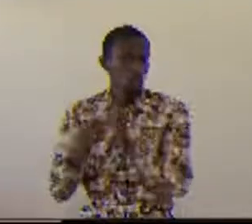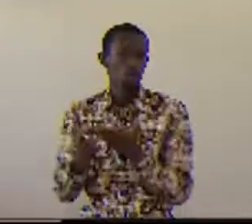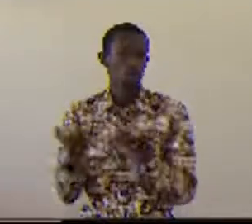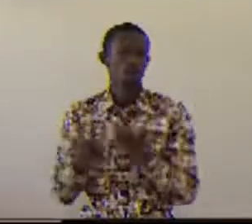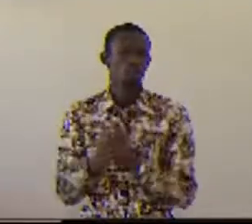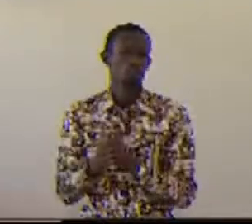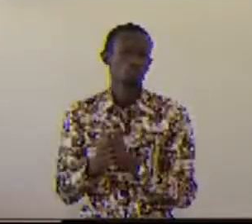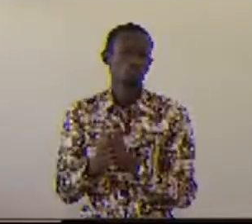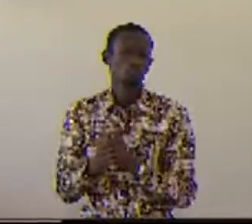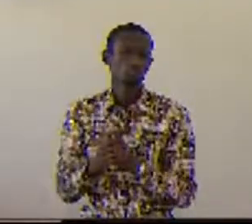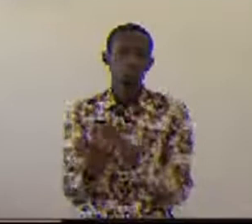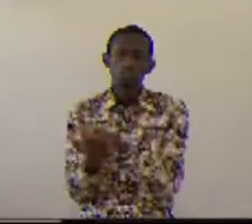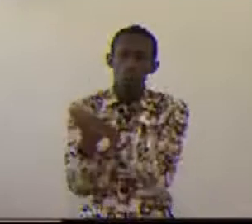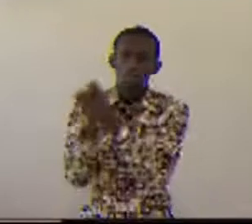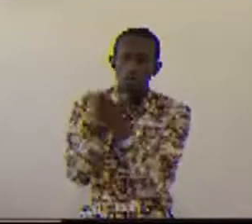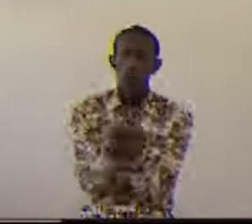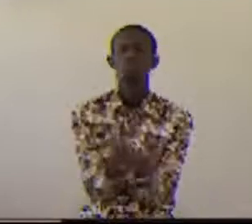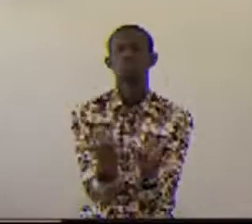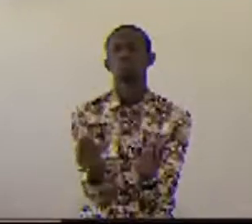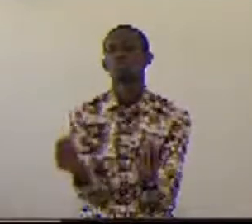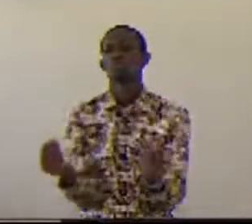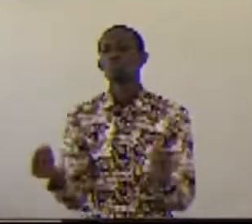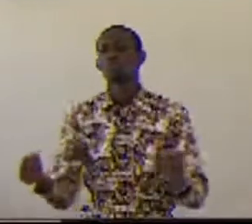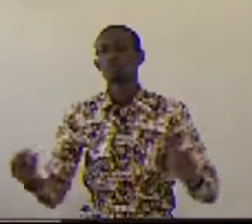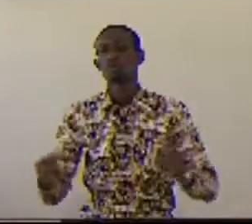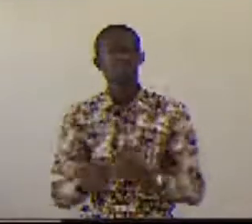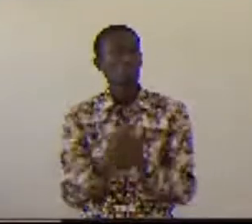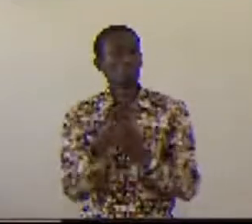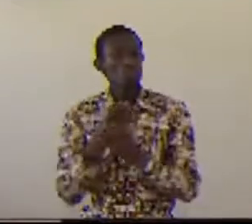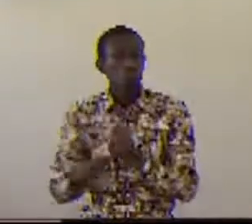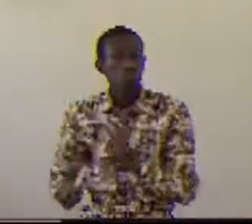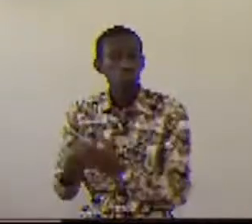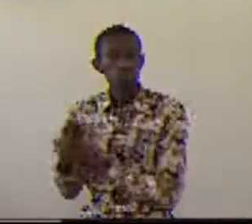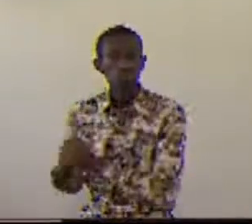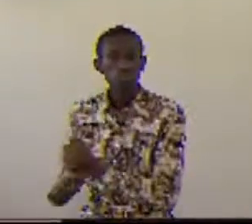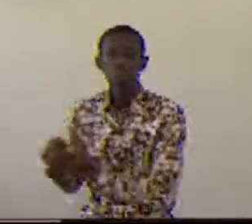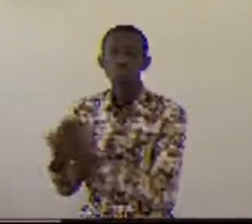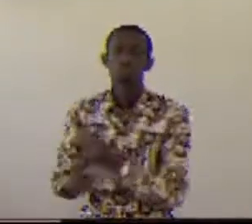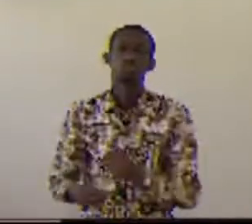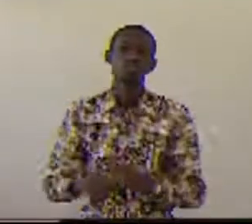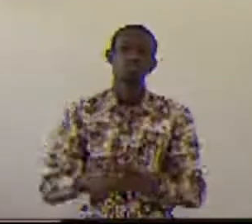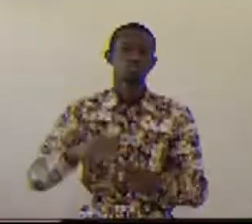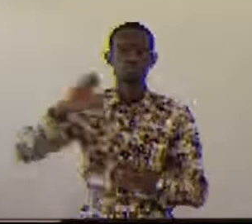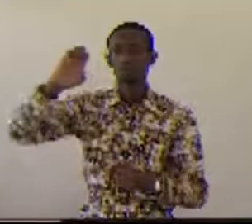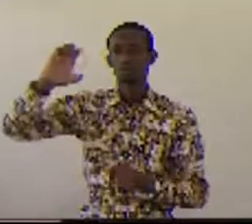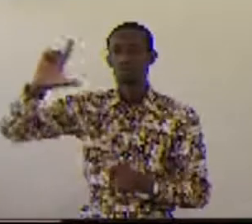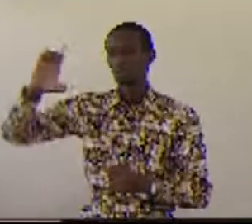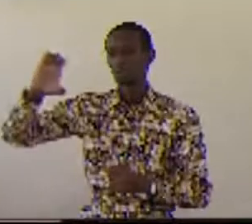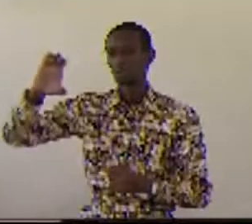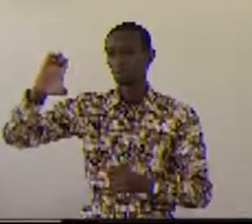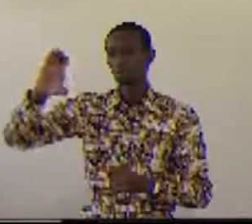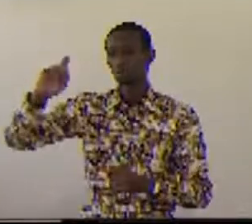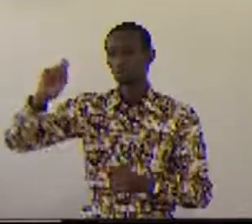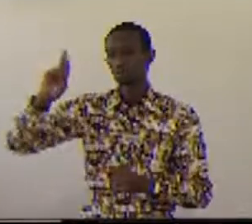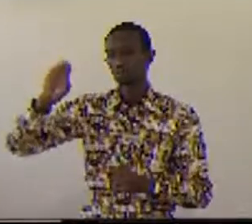to lose the electron. And that means that the metallic character